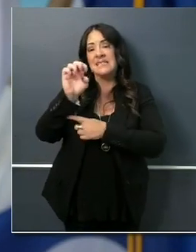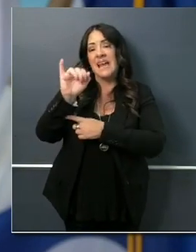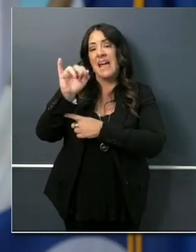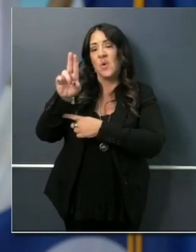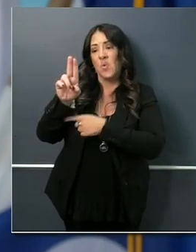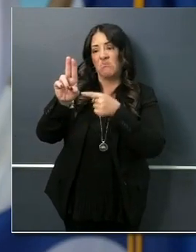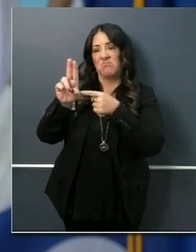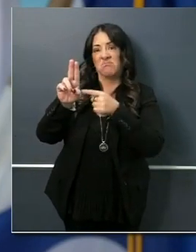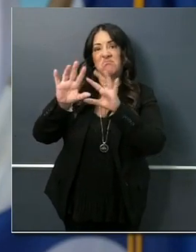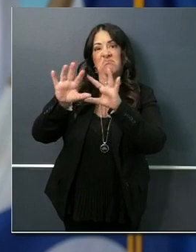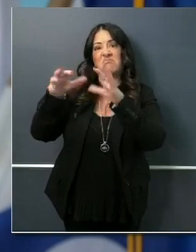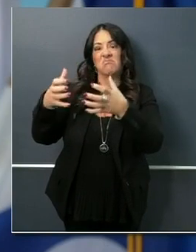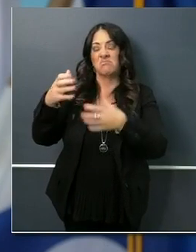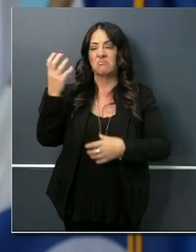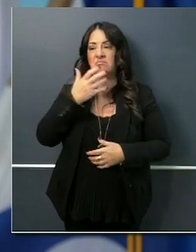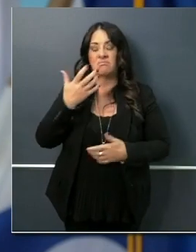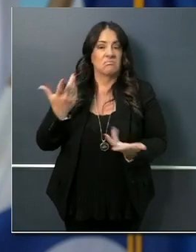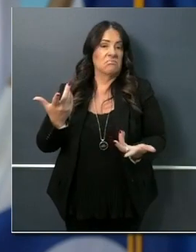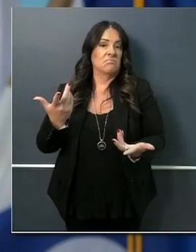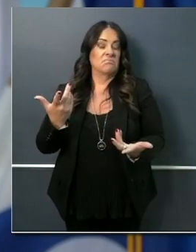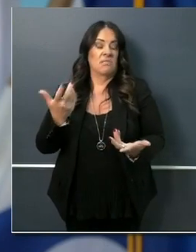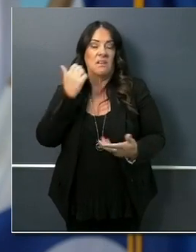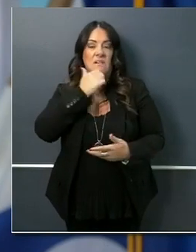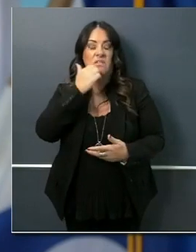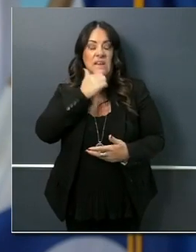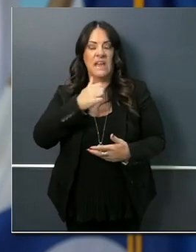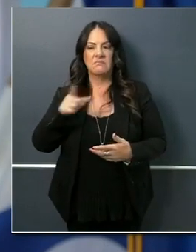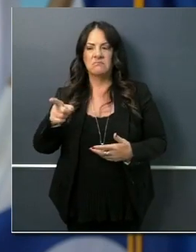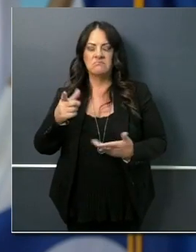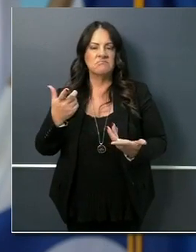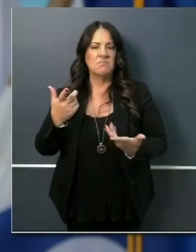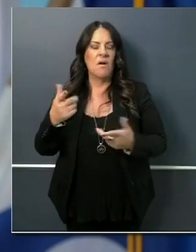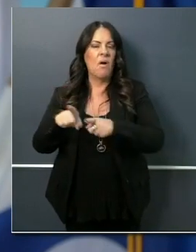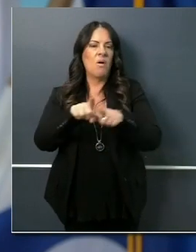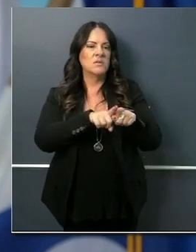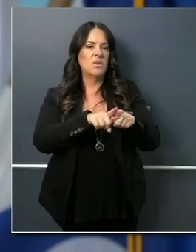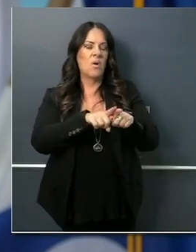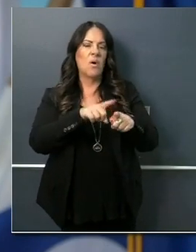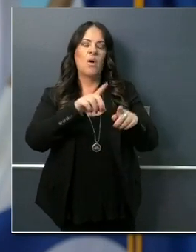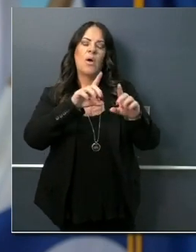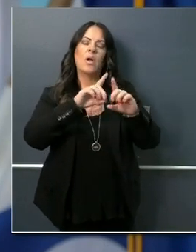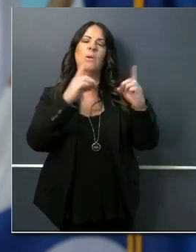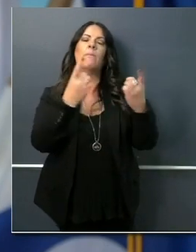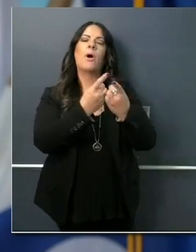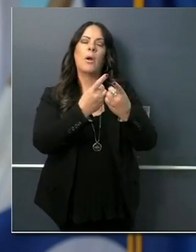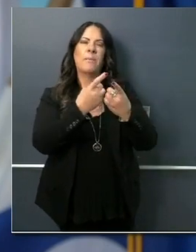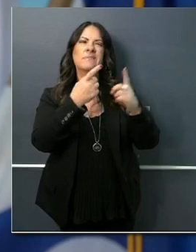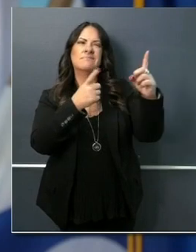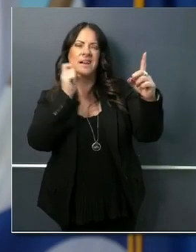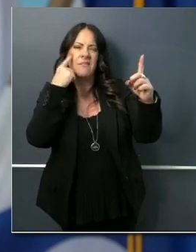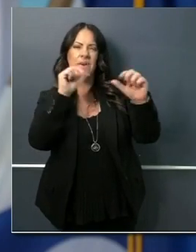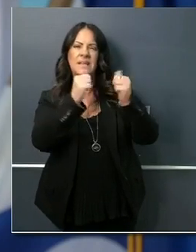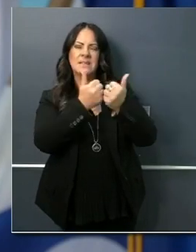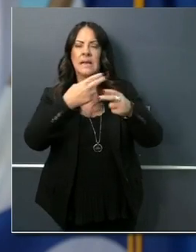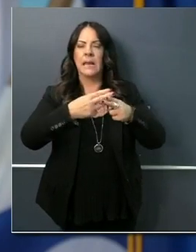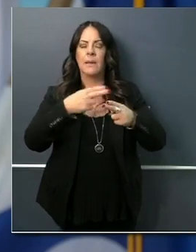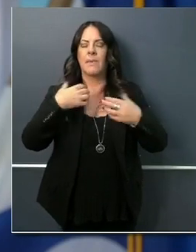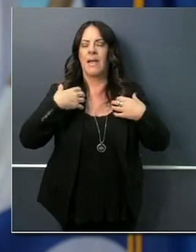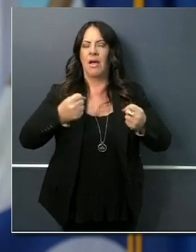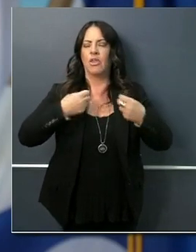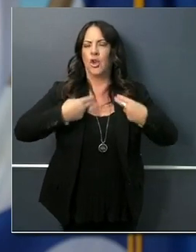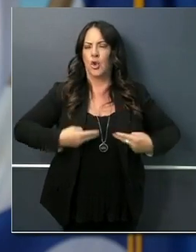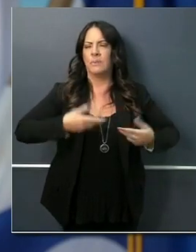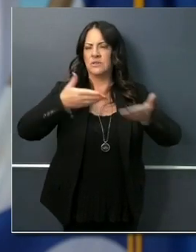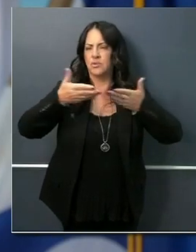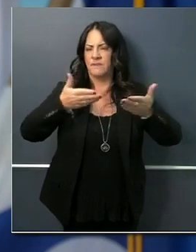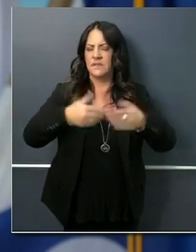example of the incredible work that's done on a daily basis, Health and Human Service, all throughout the state of California to provide them more